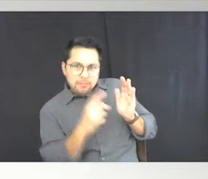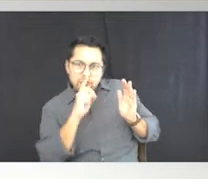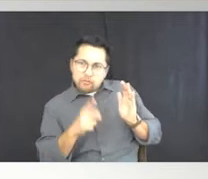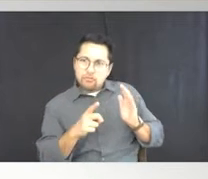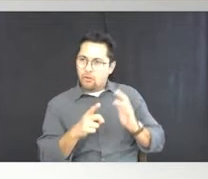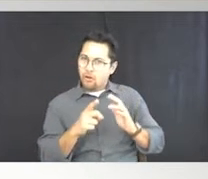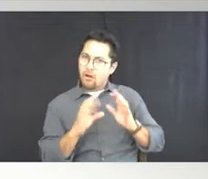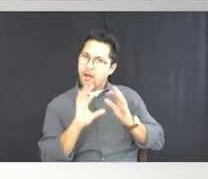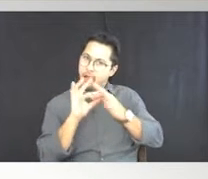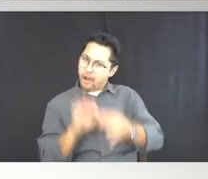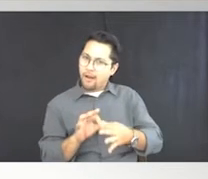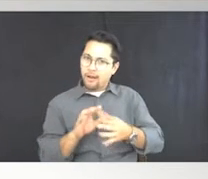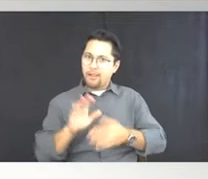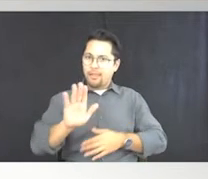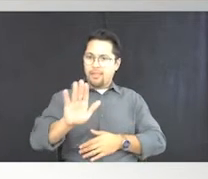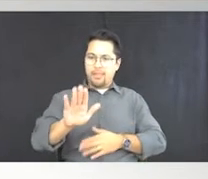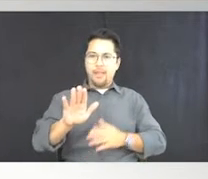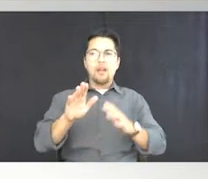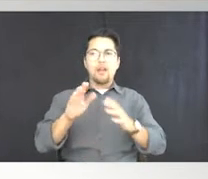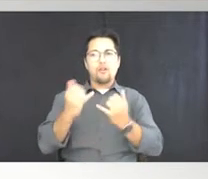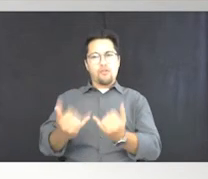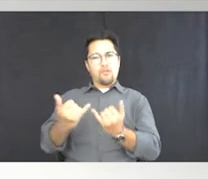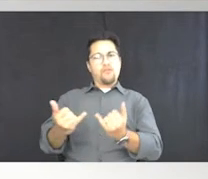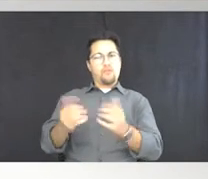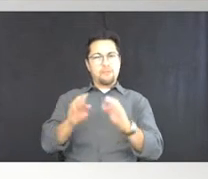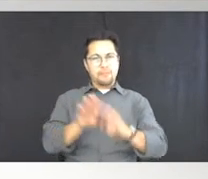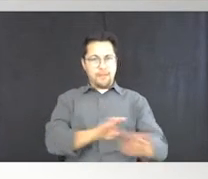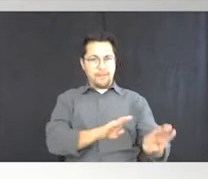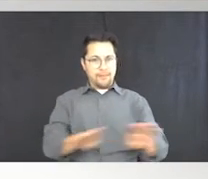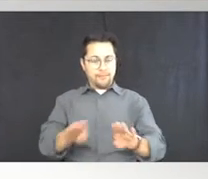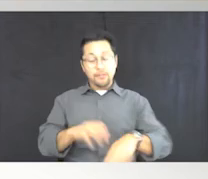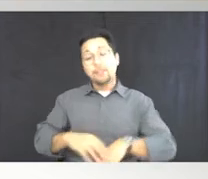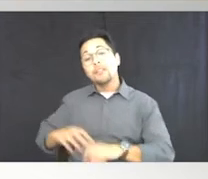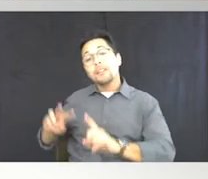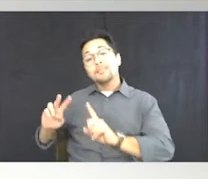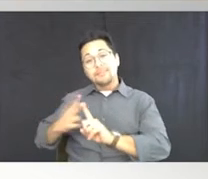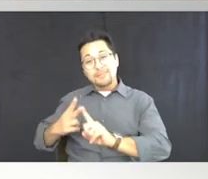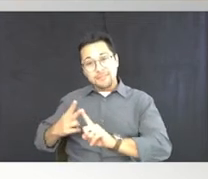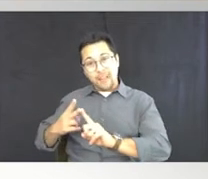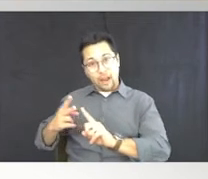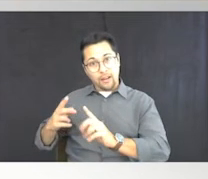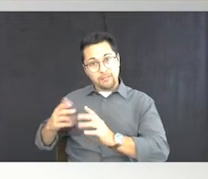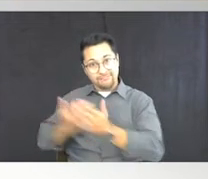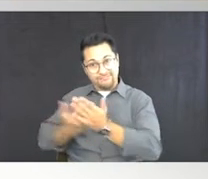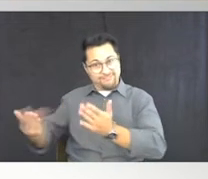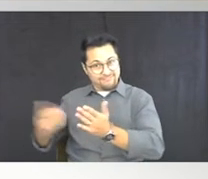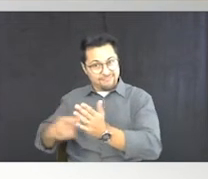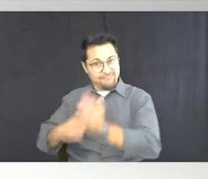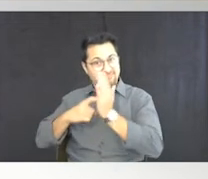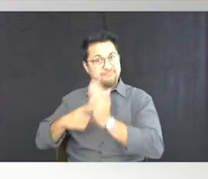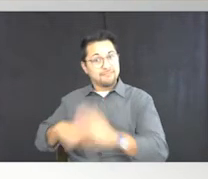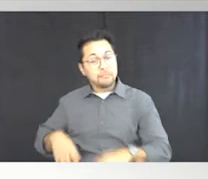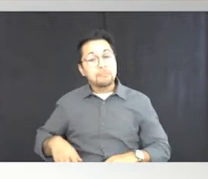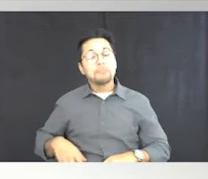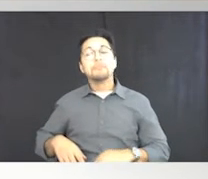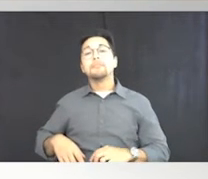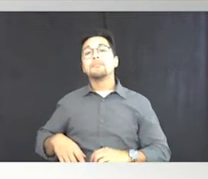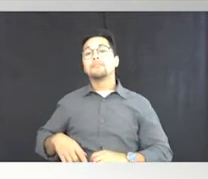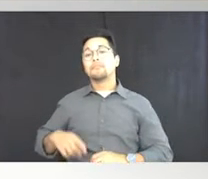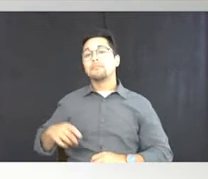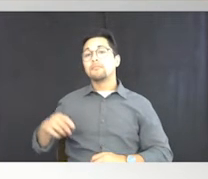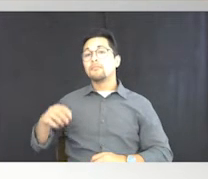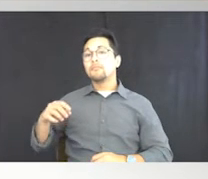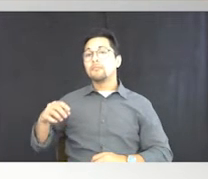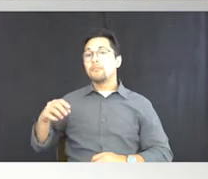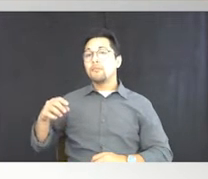the student's current behavior. The second thing the district has to do is return